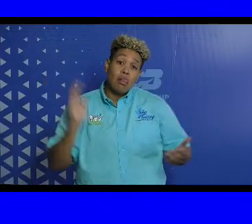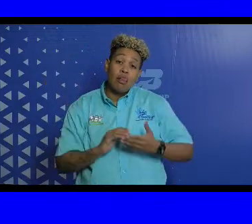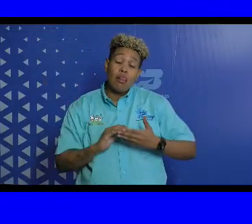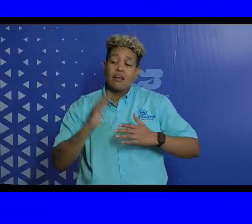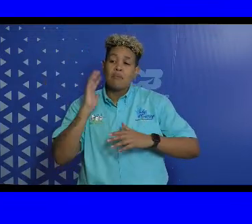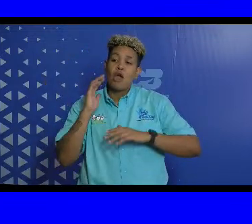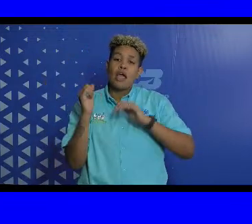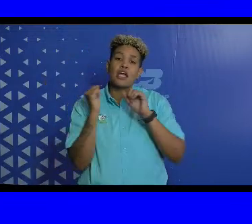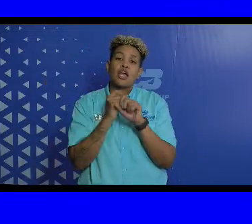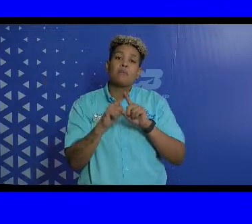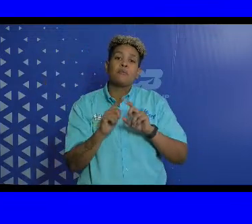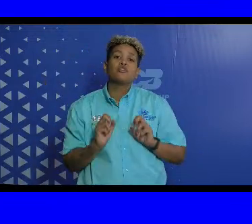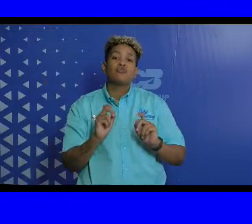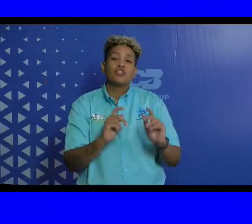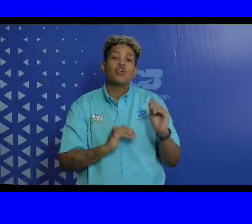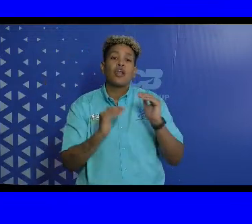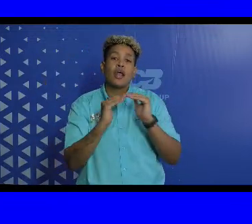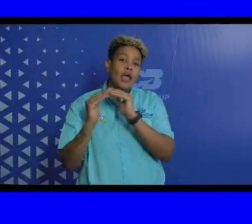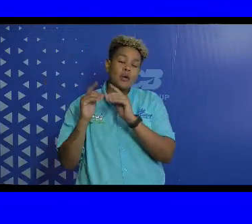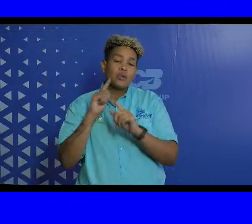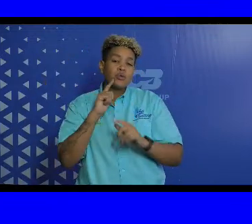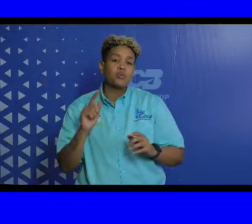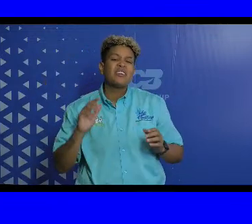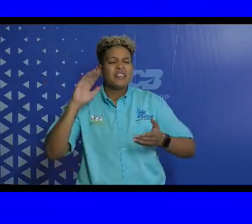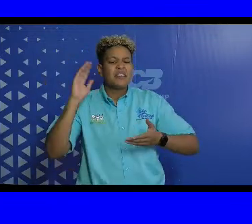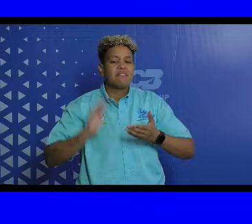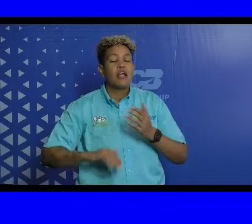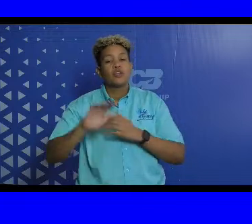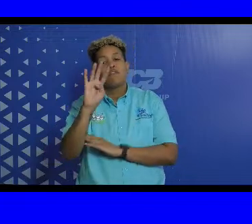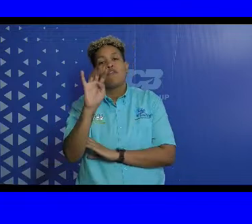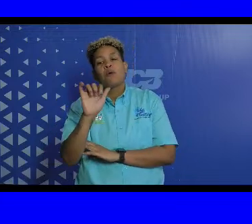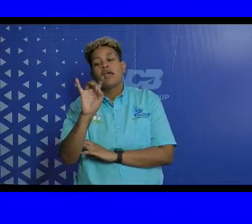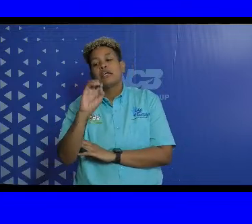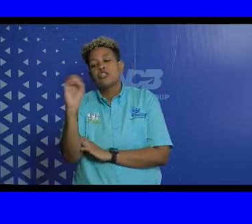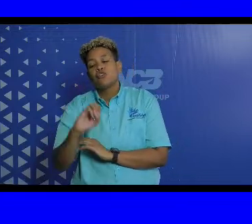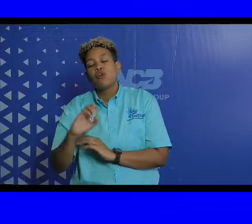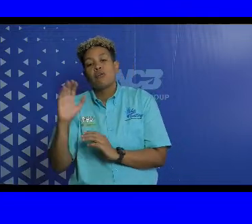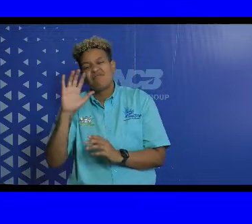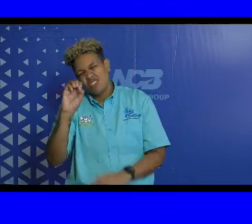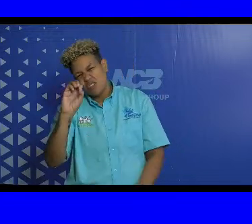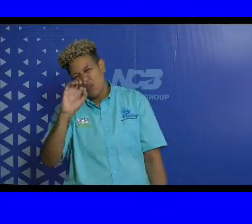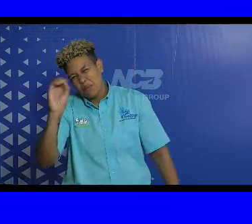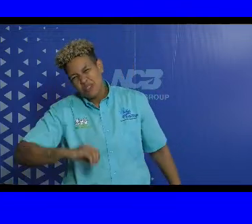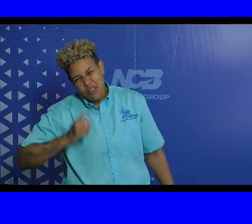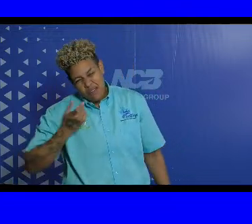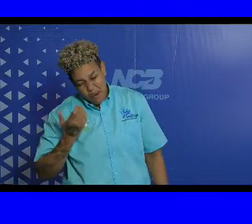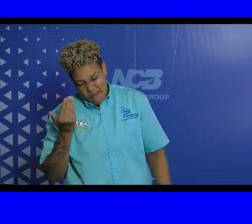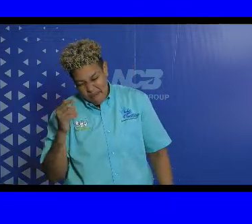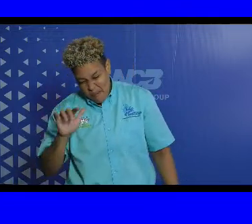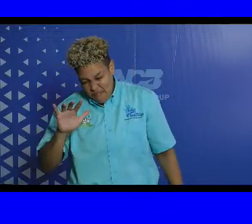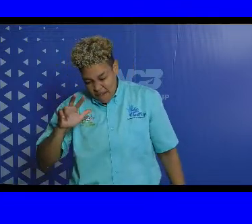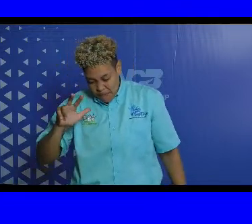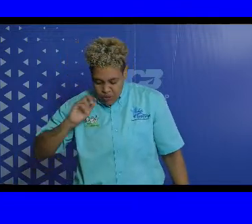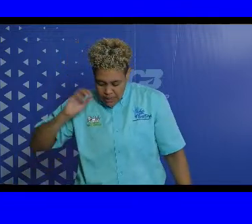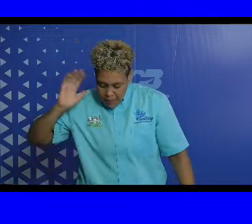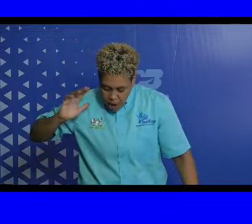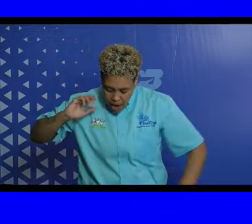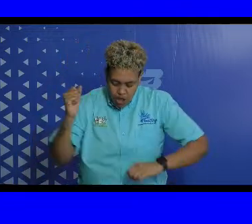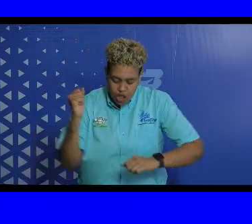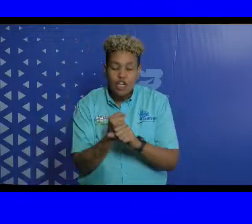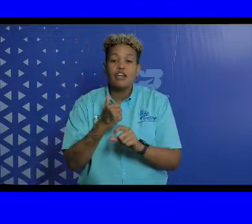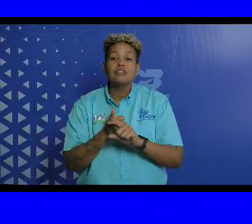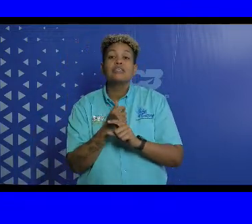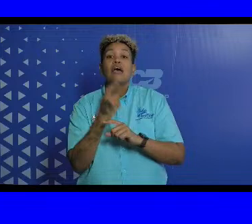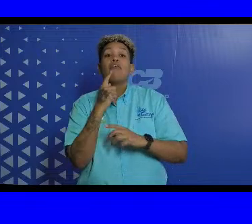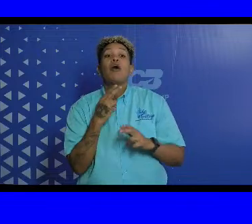year, and return on equity, which fell to 4.80% from 15.53% in the prior year.